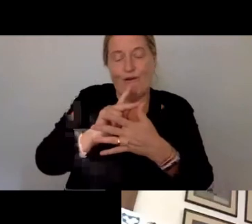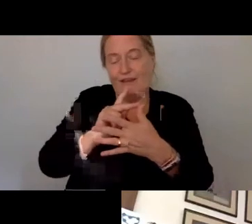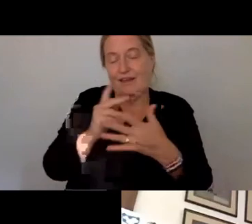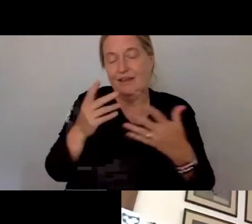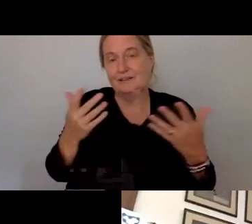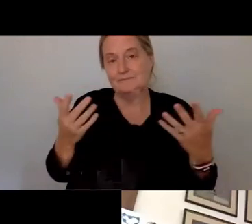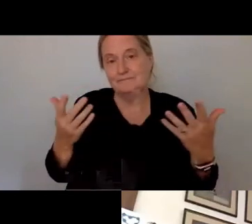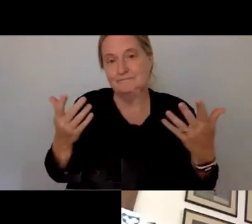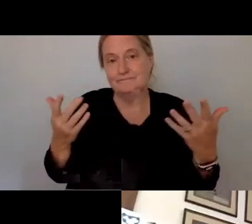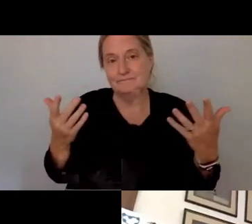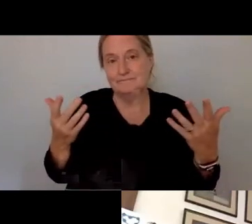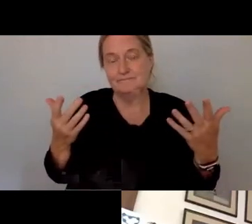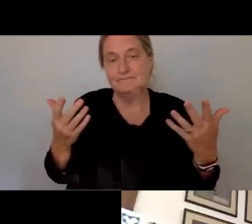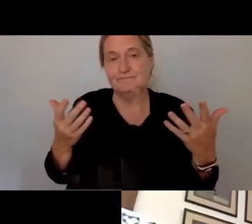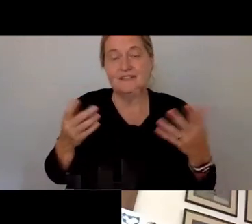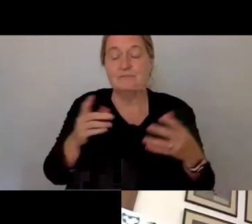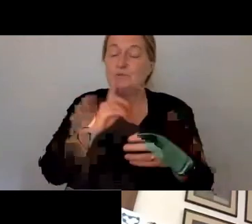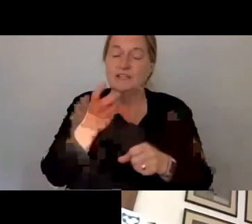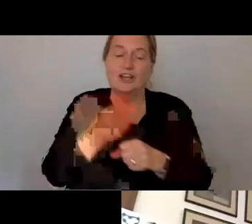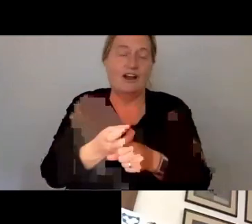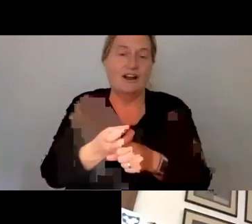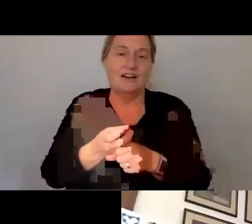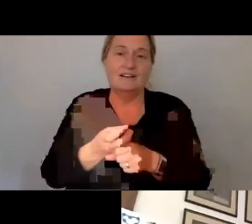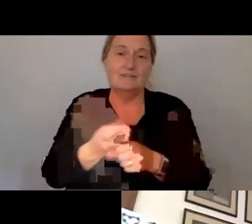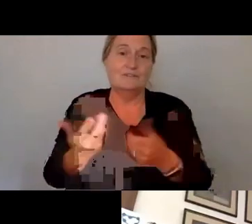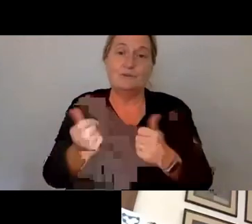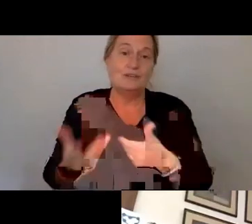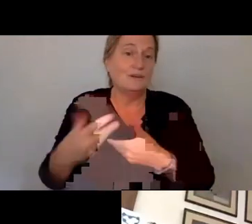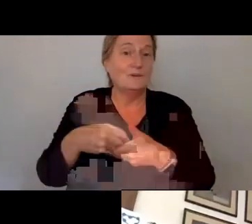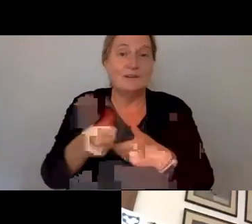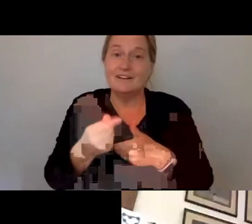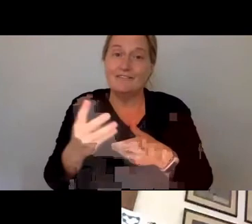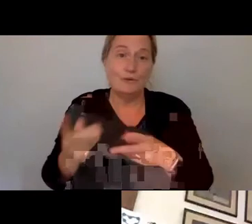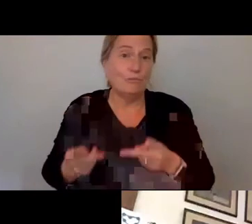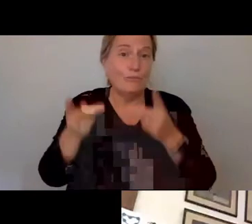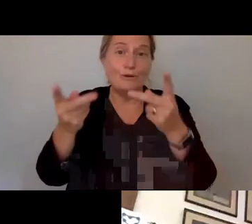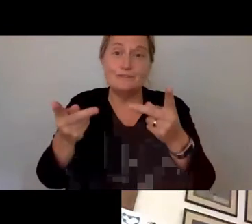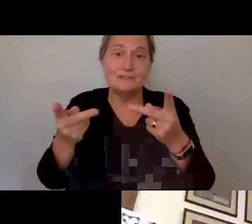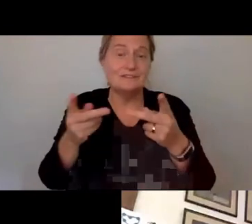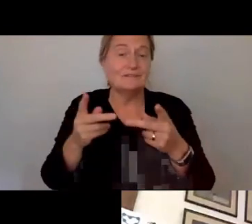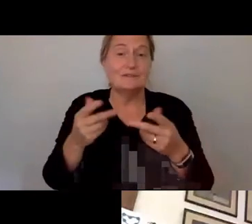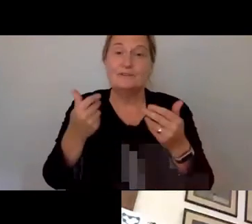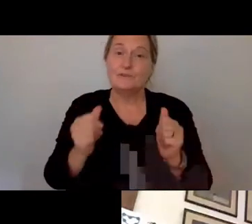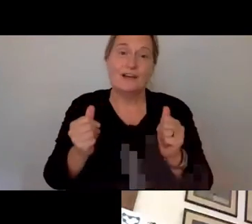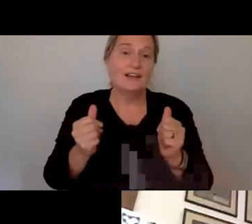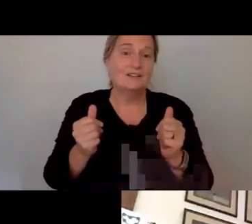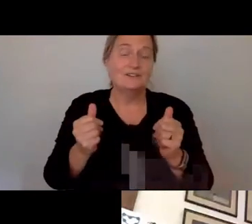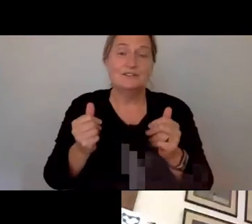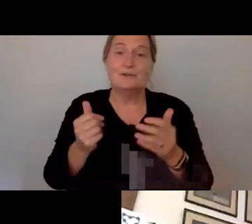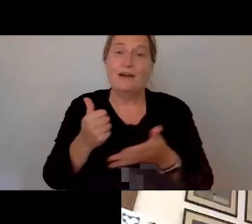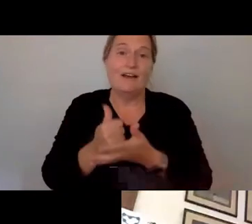it's really hard. And it's been in a few proposals. We'll talk more about some other things we've been trying to do to rescue some of the day service places. I'm sure that'll